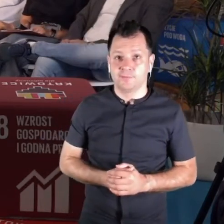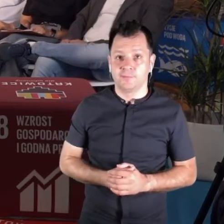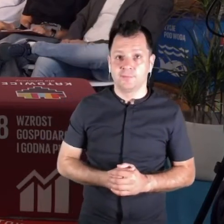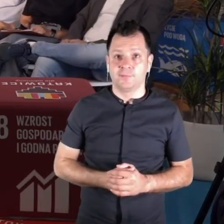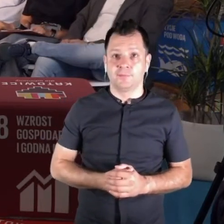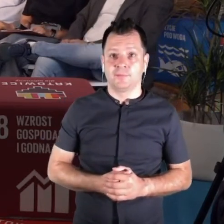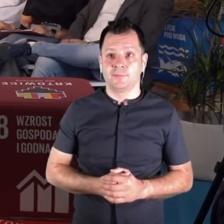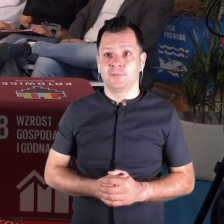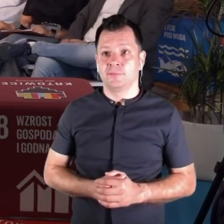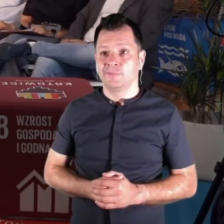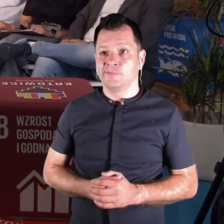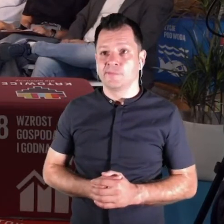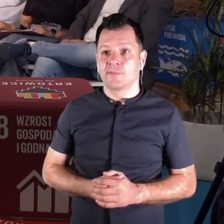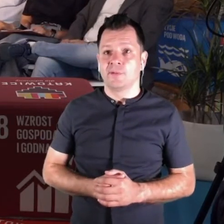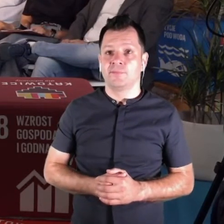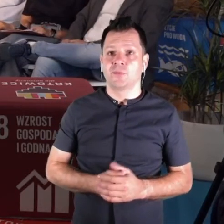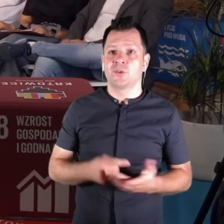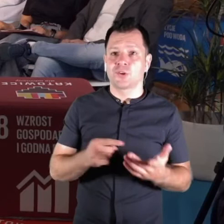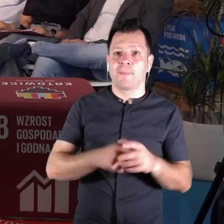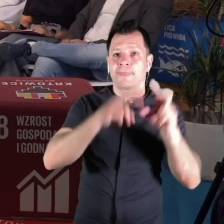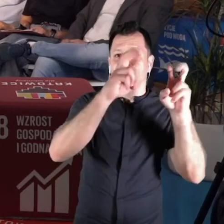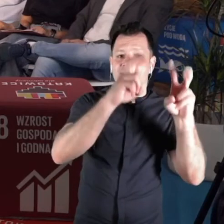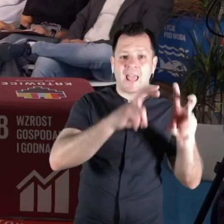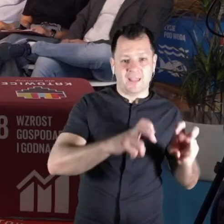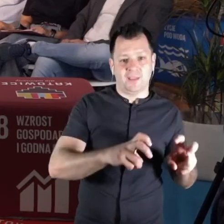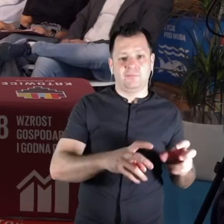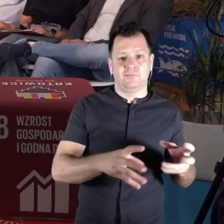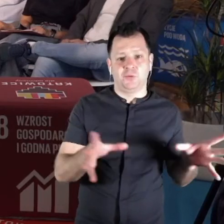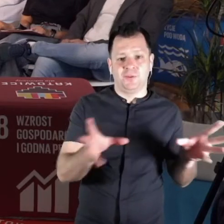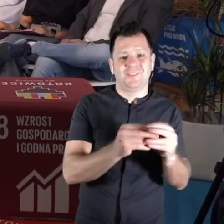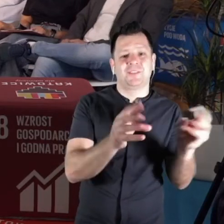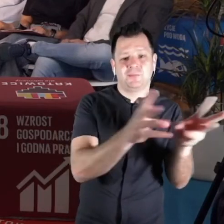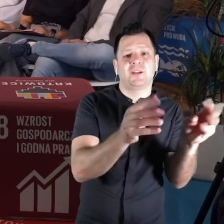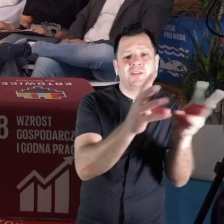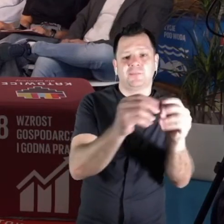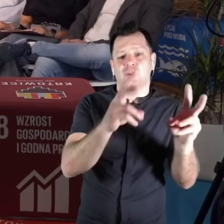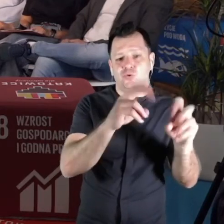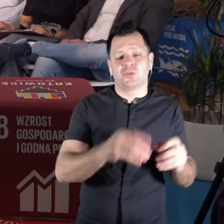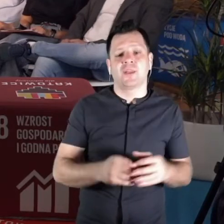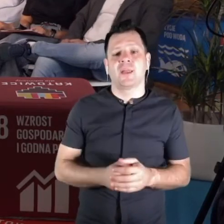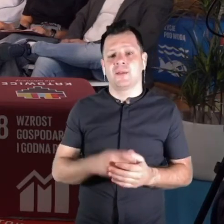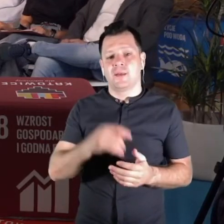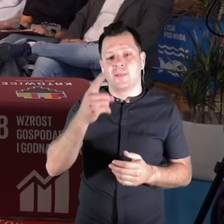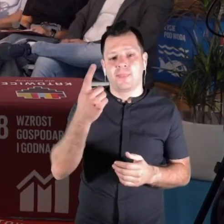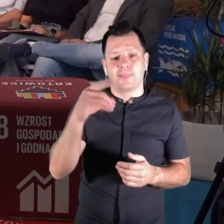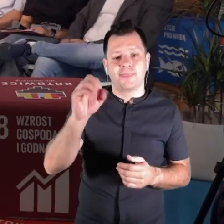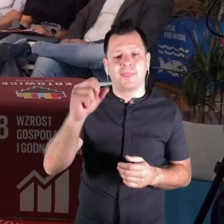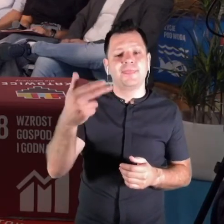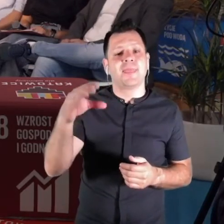The team there created a very amazing platform where they collect data from sensors, and they invited citizens to install these